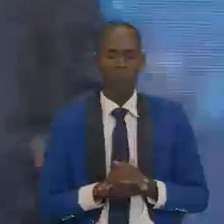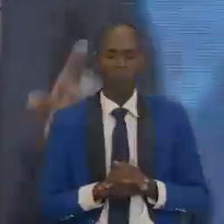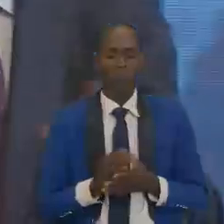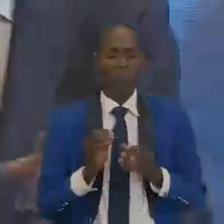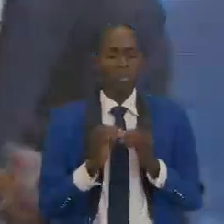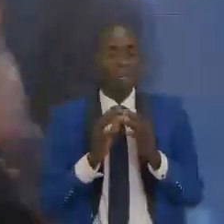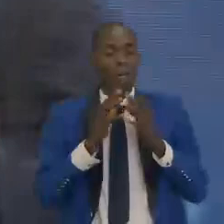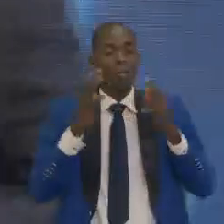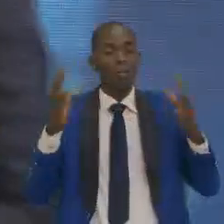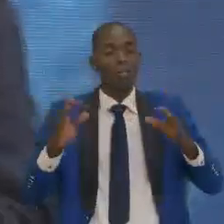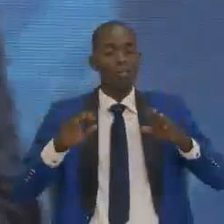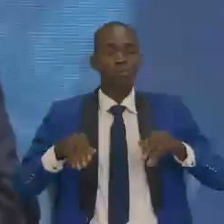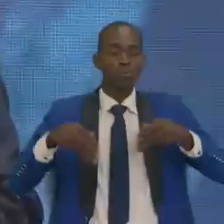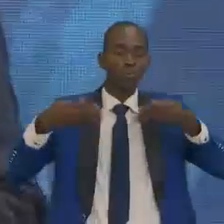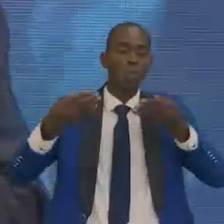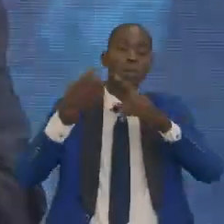Abundance of life from heaven.